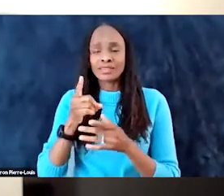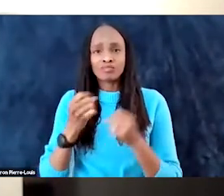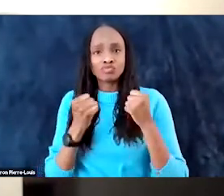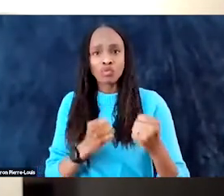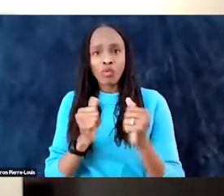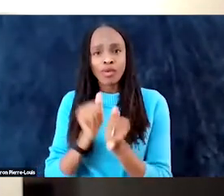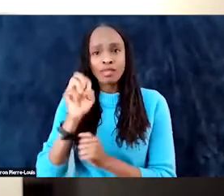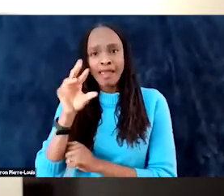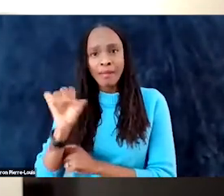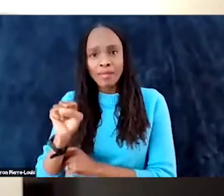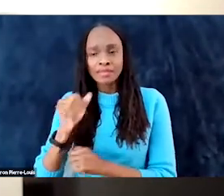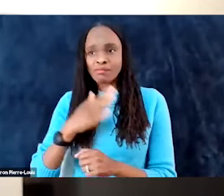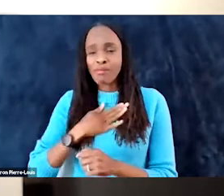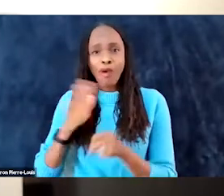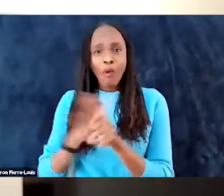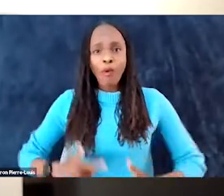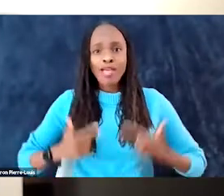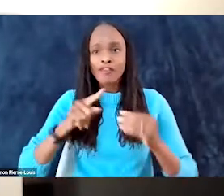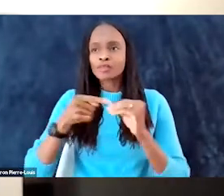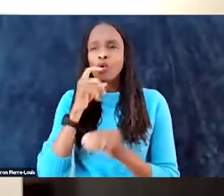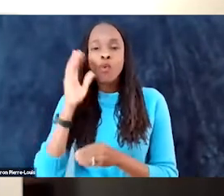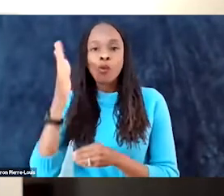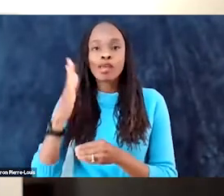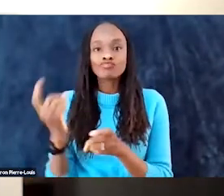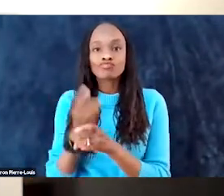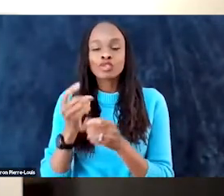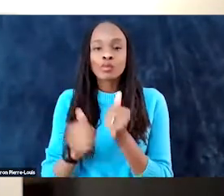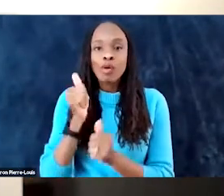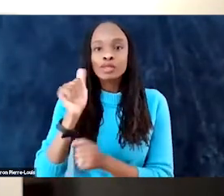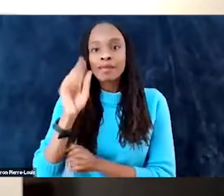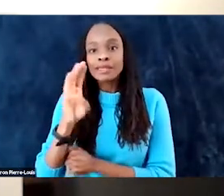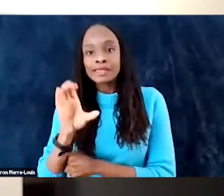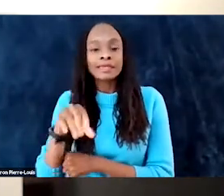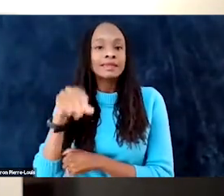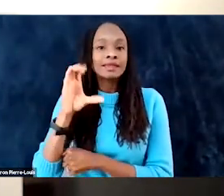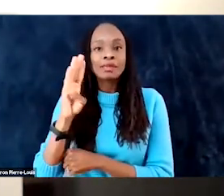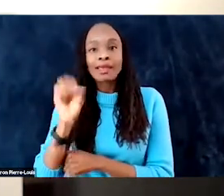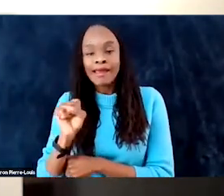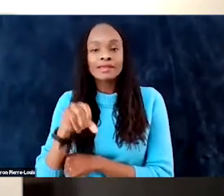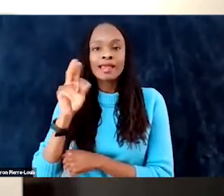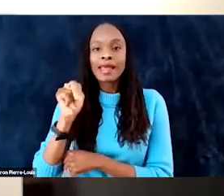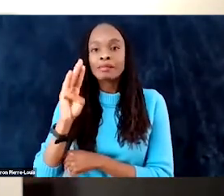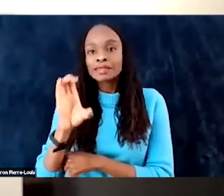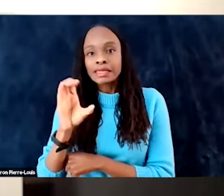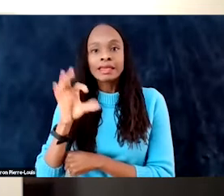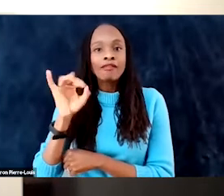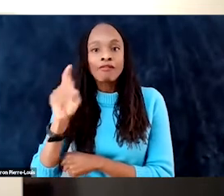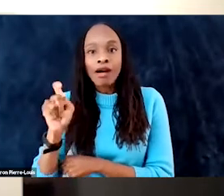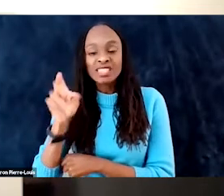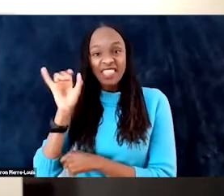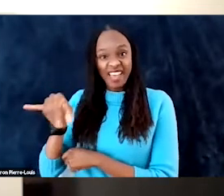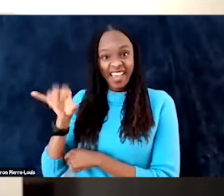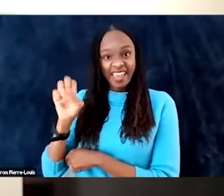the Emmys were who was going to win the most, ABC, CBS, NBC, or Fox. At that Emmys,